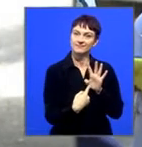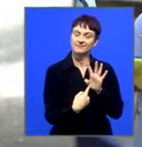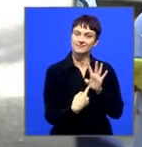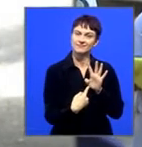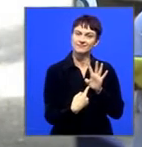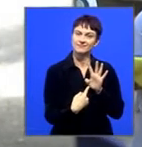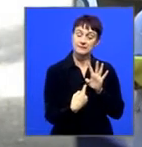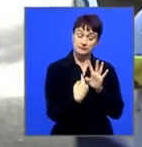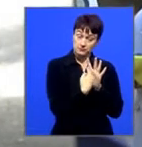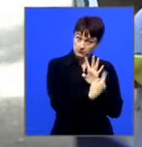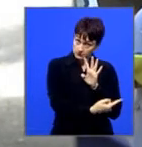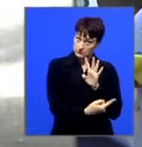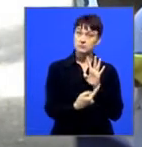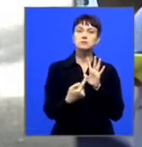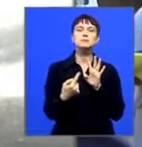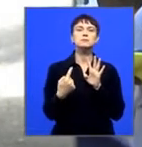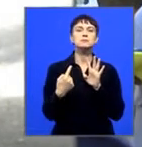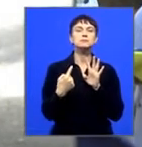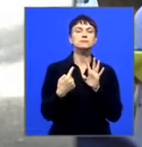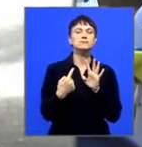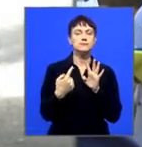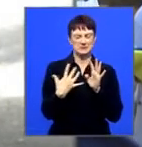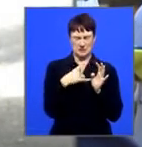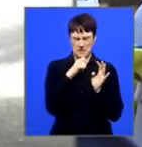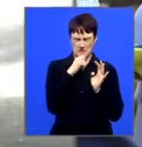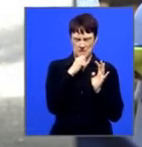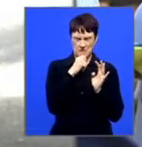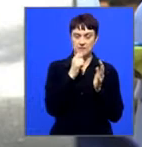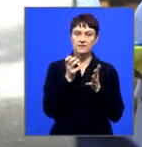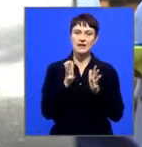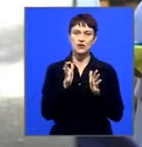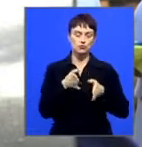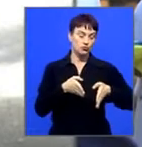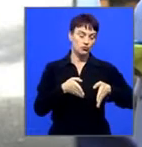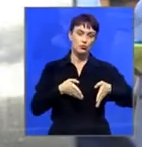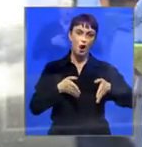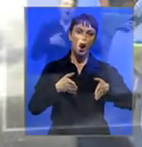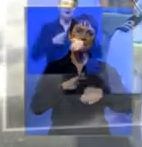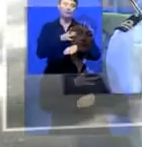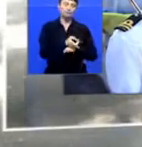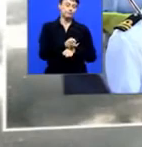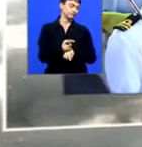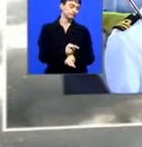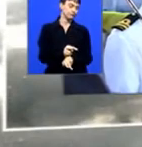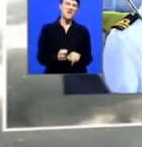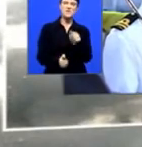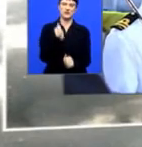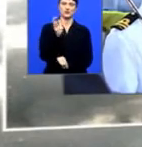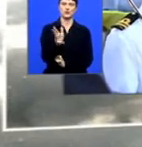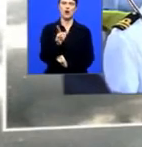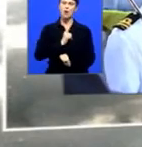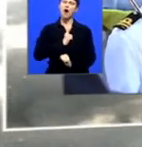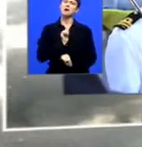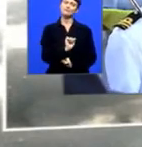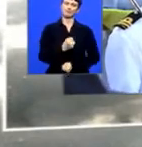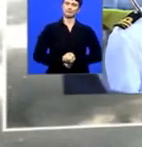they came through to have the opportunity to view the body early this morning, so that they can carry on with their tasks. There